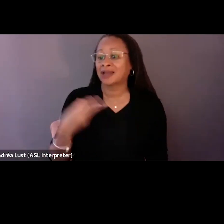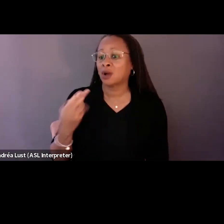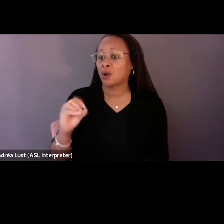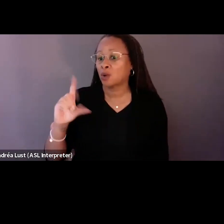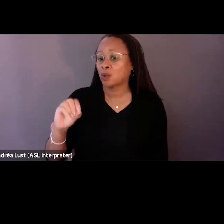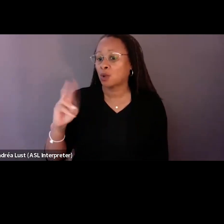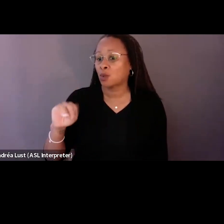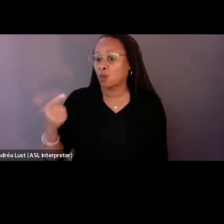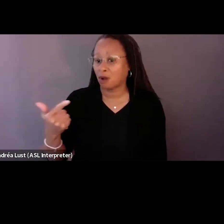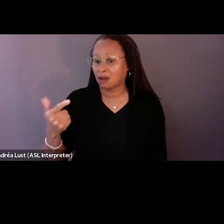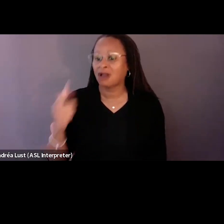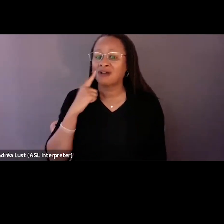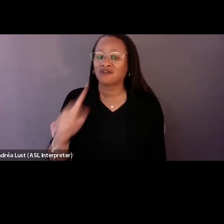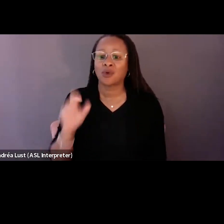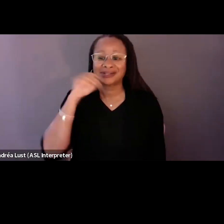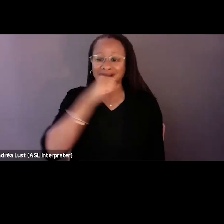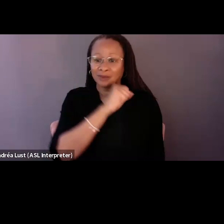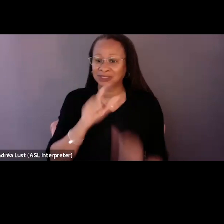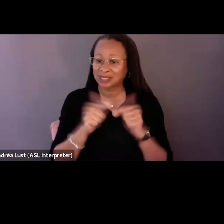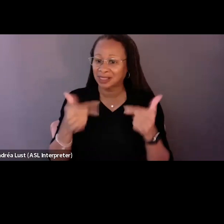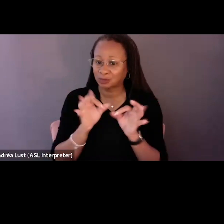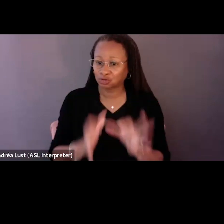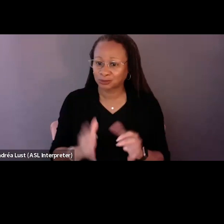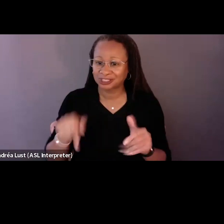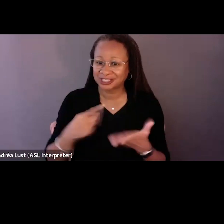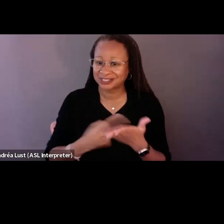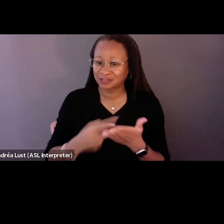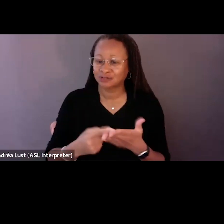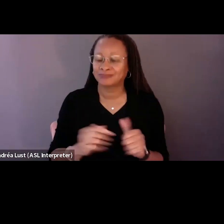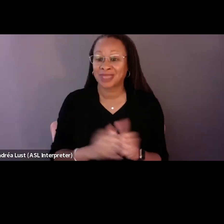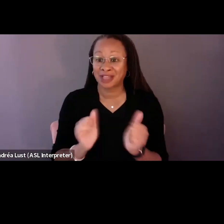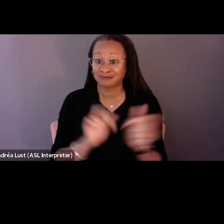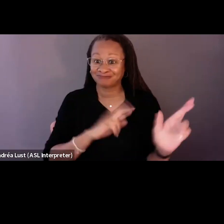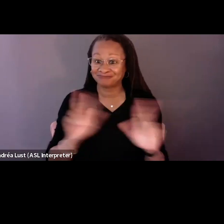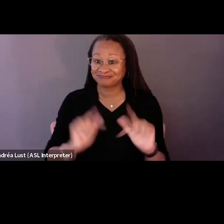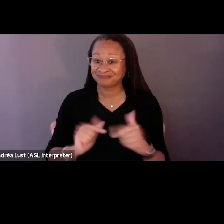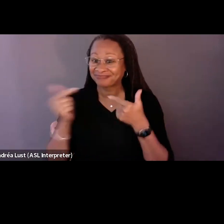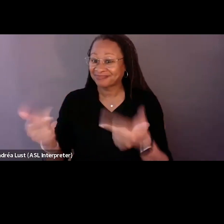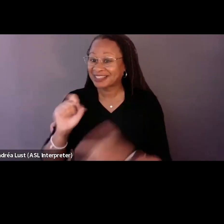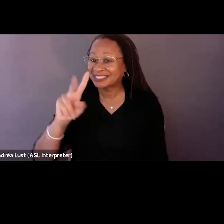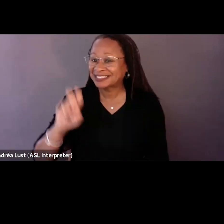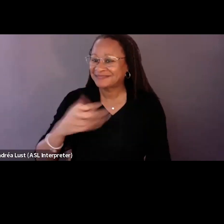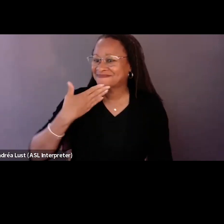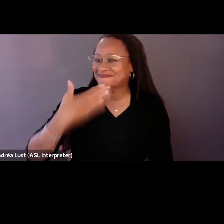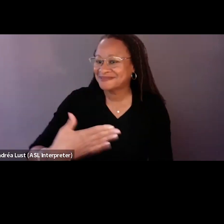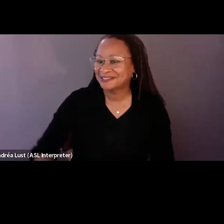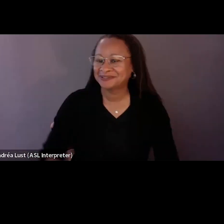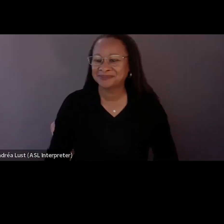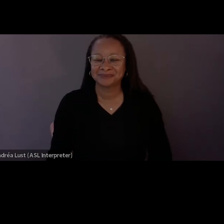language interpreting this discussion. And with that, I'll go ahead and pass it on to Steve. Thank you.